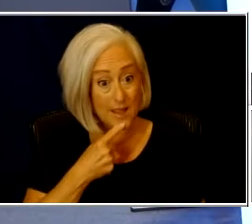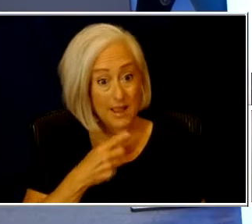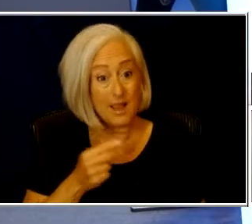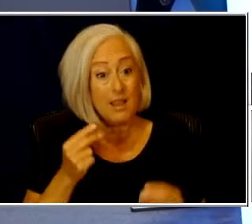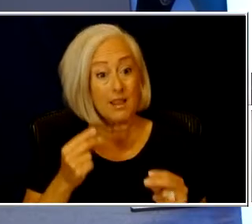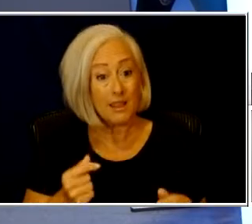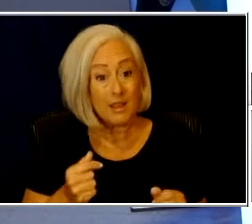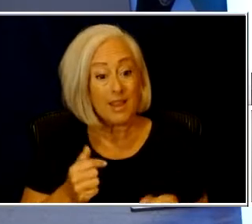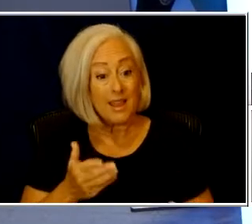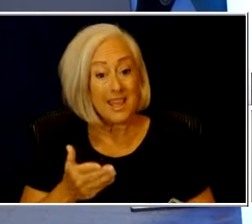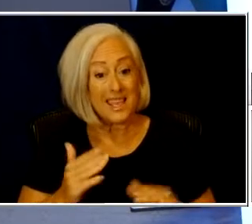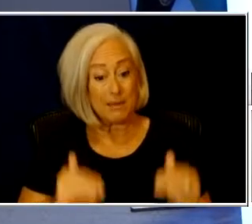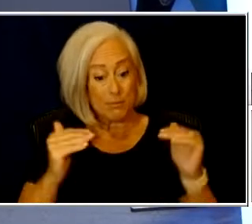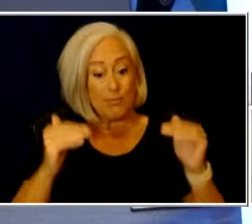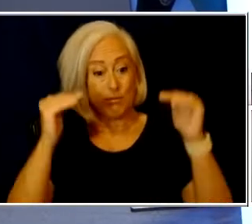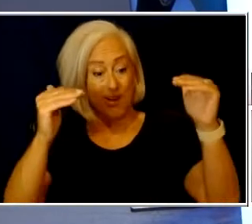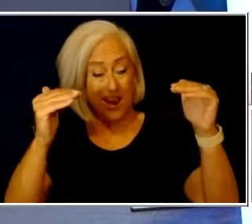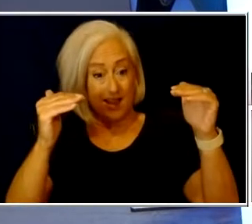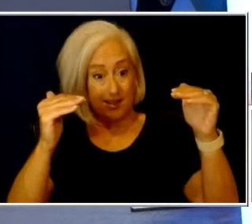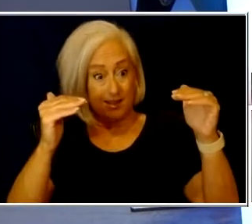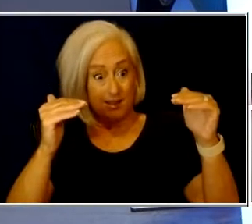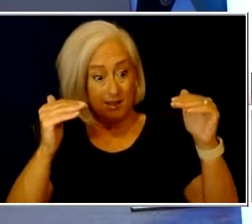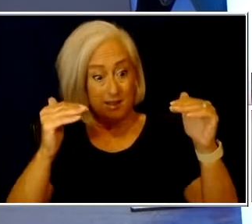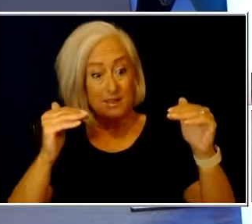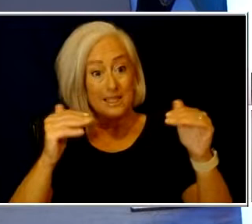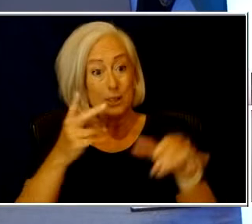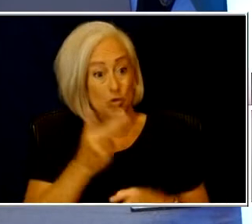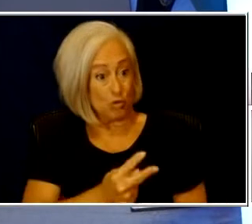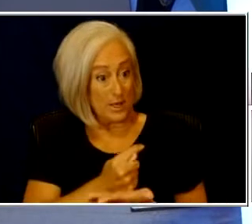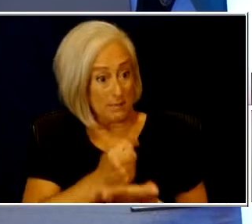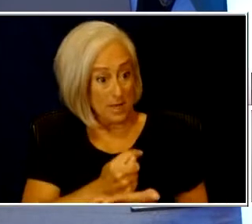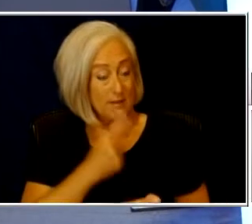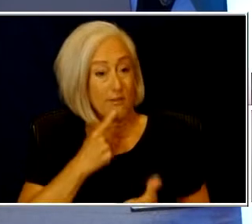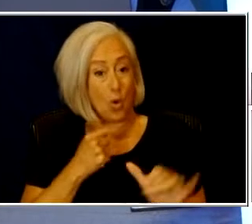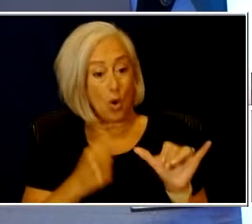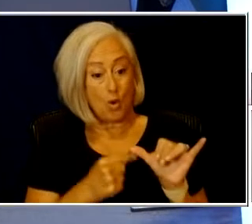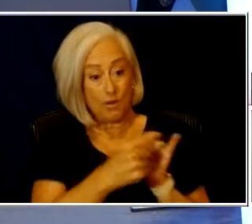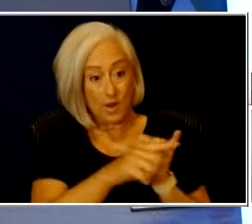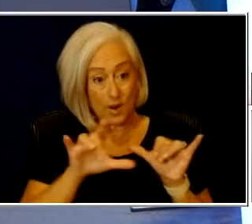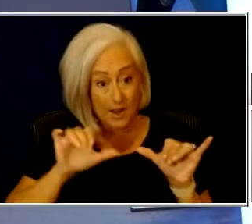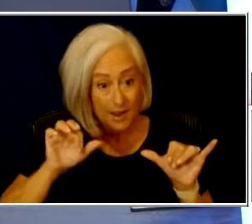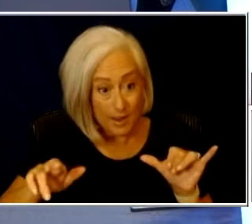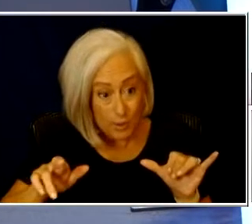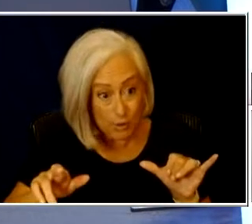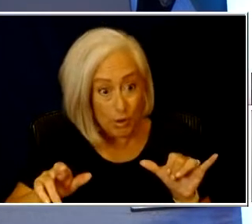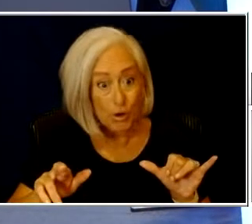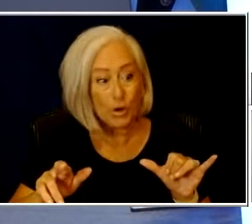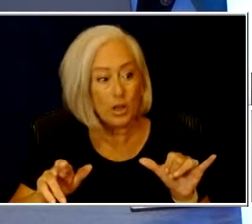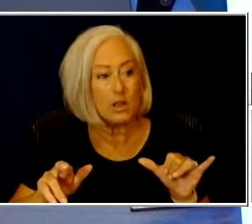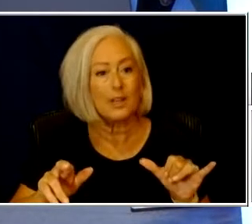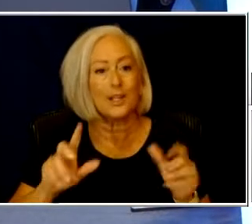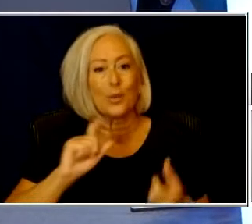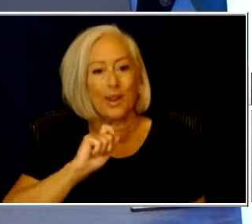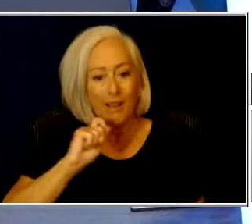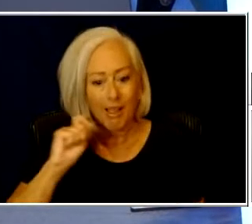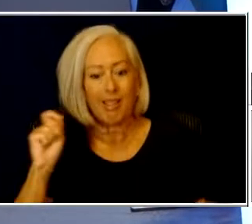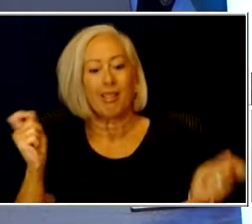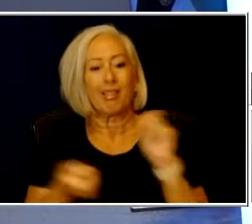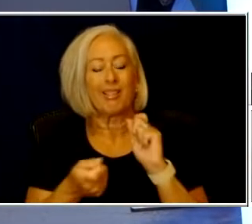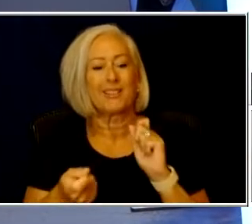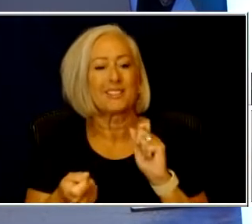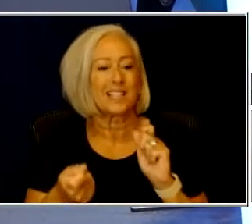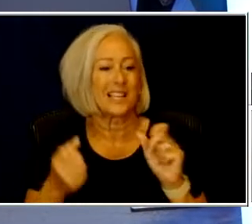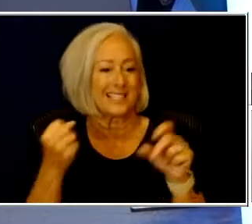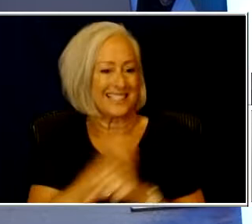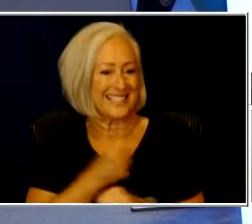treatments, they've had such a big effect that we're actually literally rewriting the statistics when it comes to women, their quality